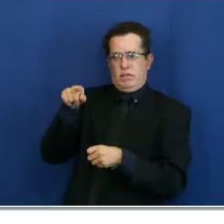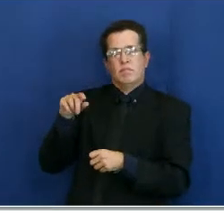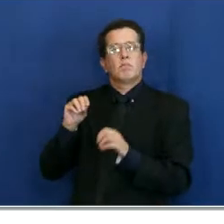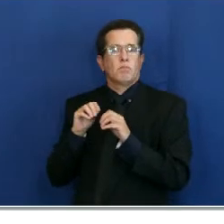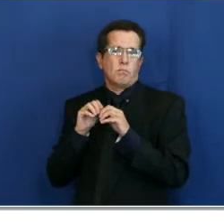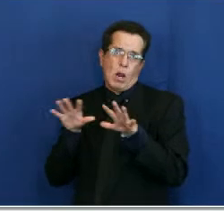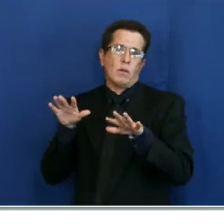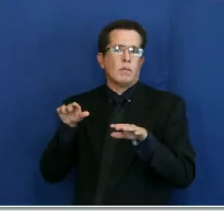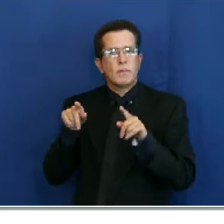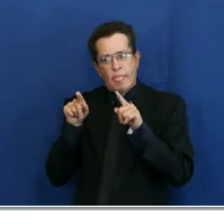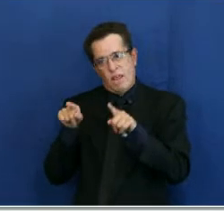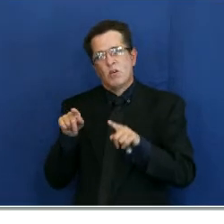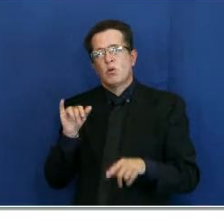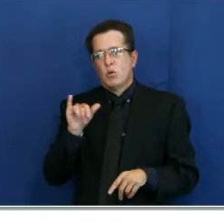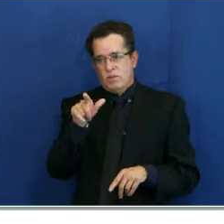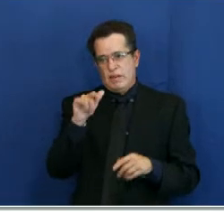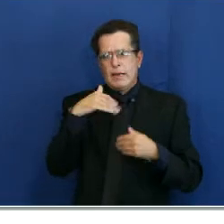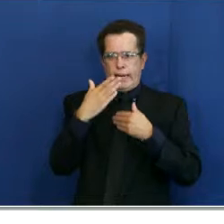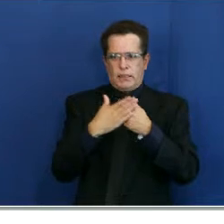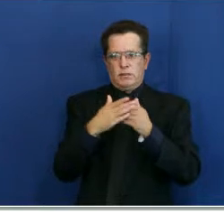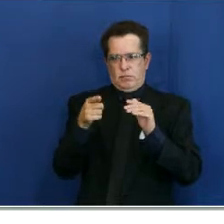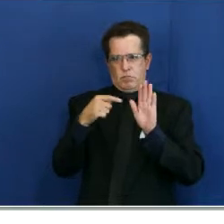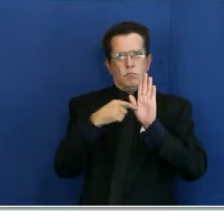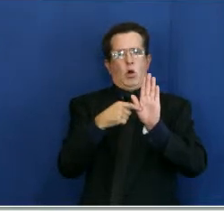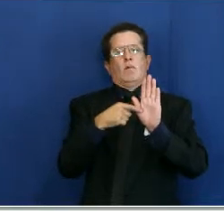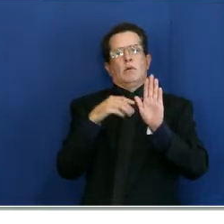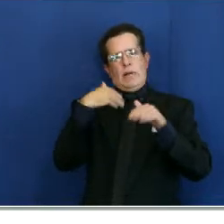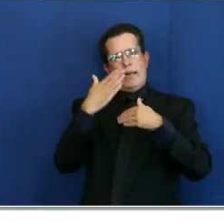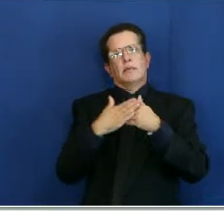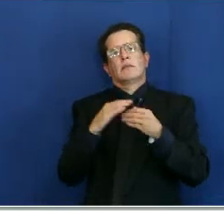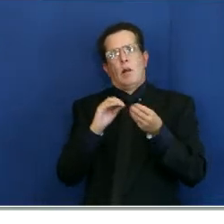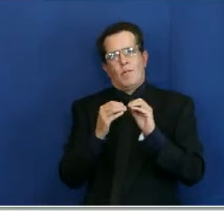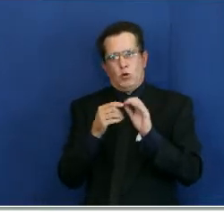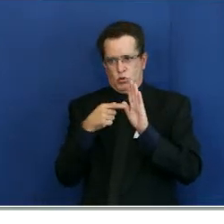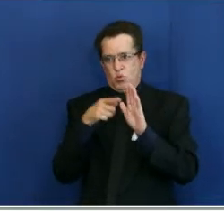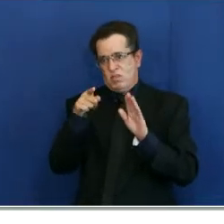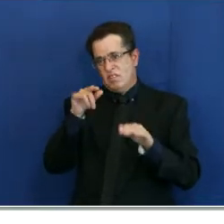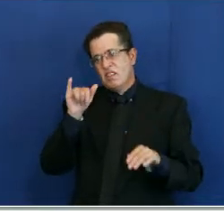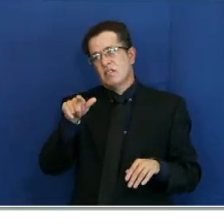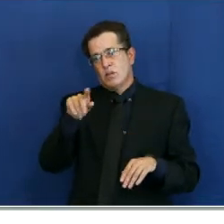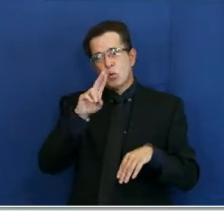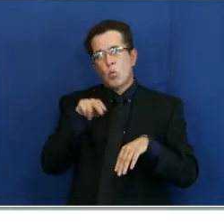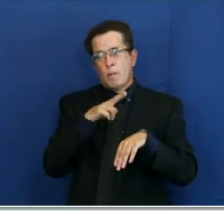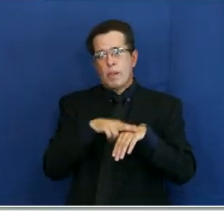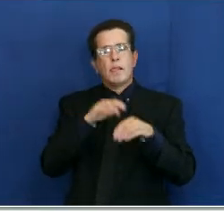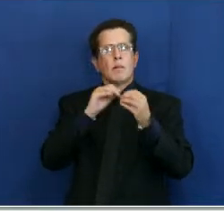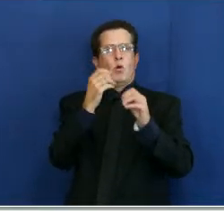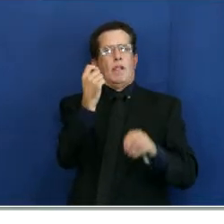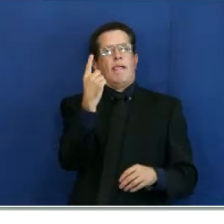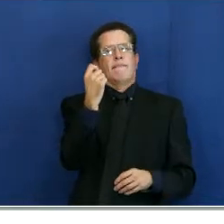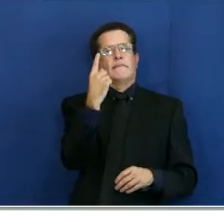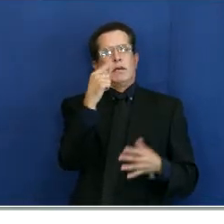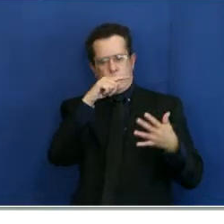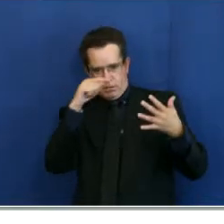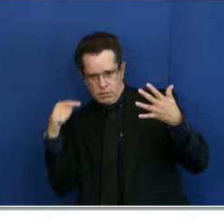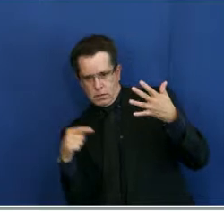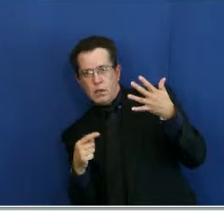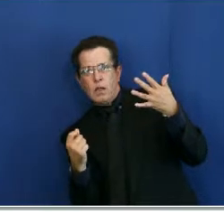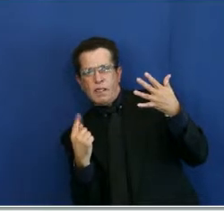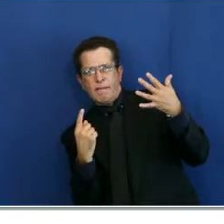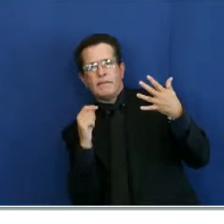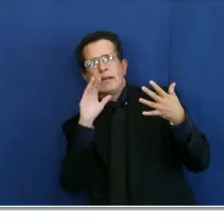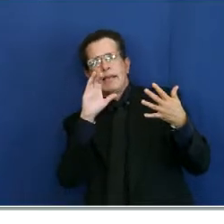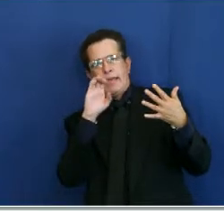slide, again, just want to point out that we have normalized trigger number 11, which is our case